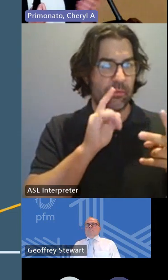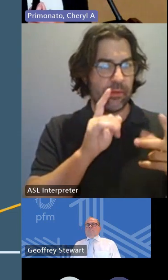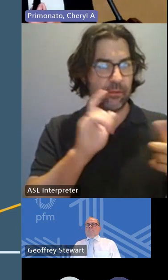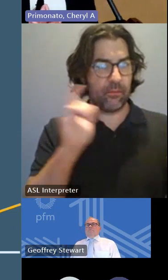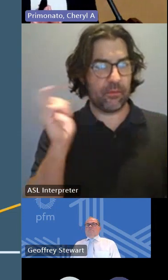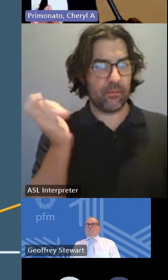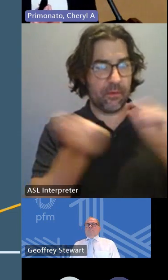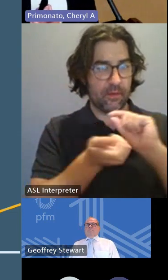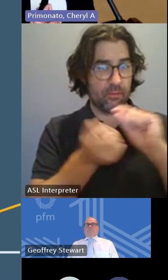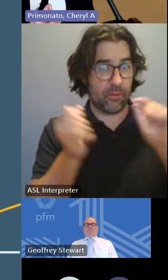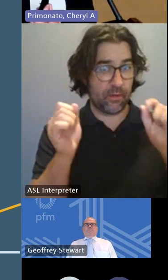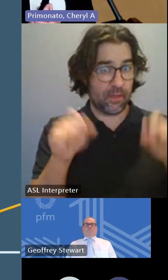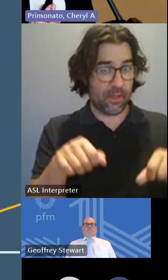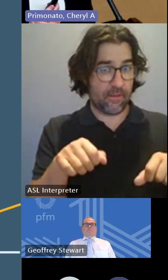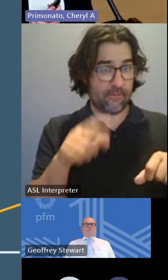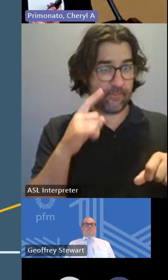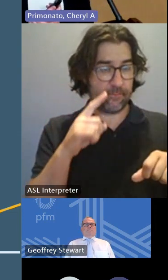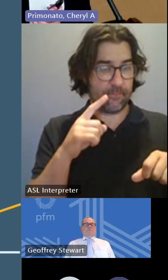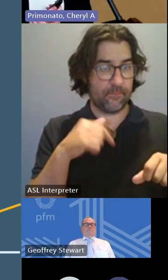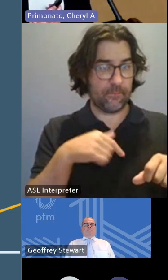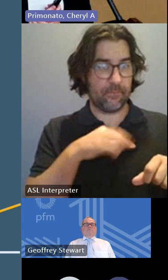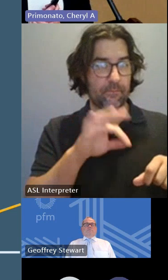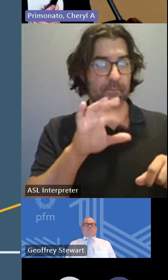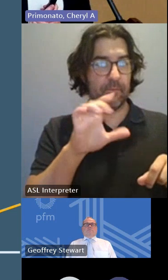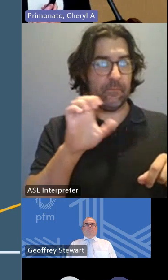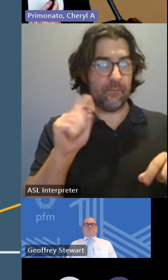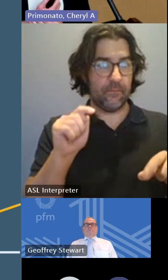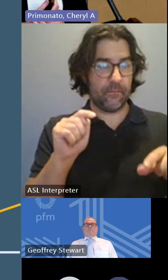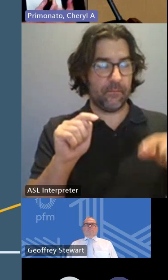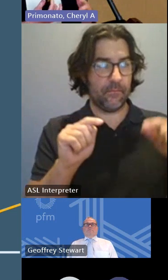overhaul again to our fleets.